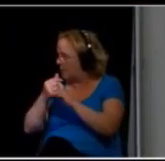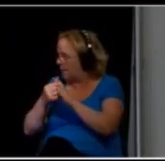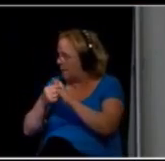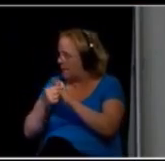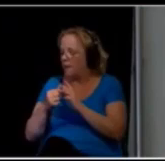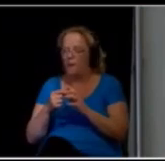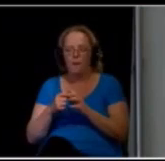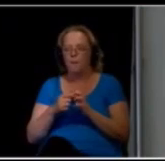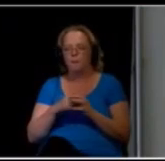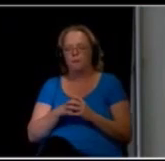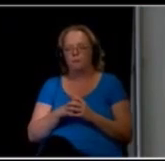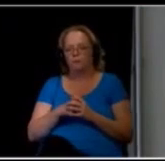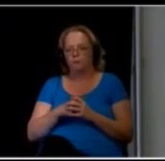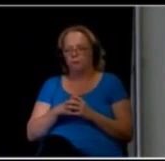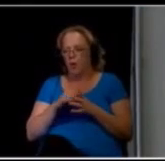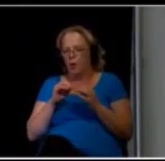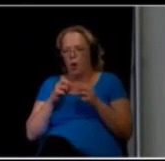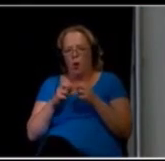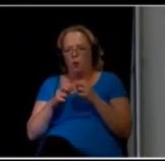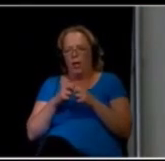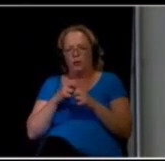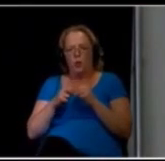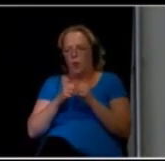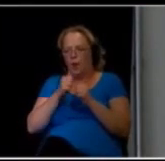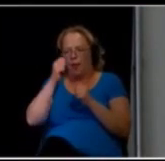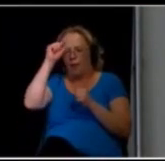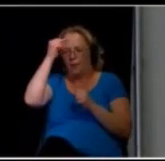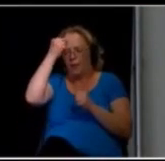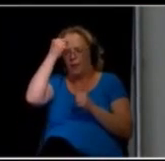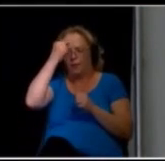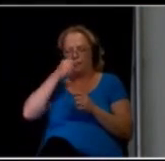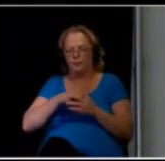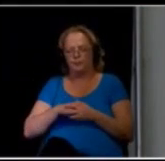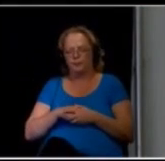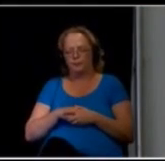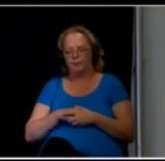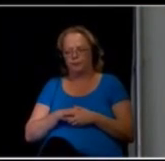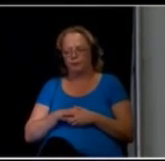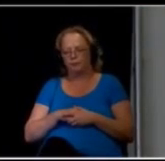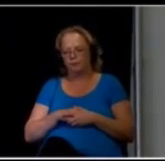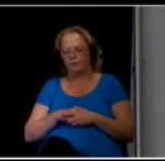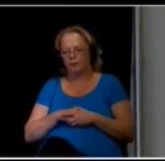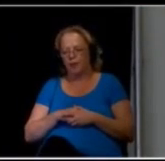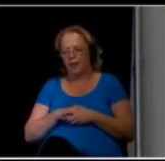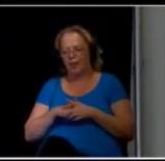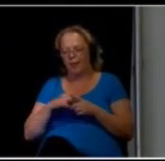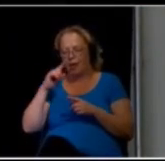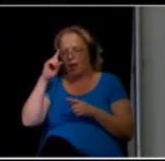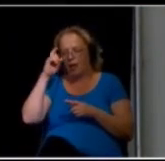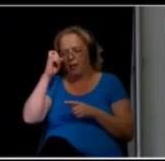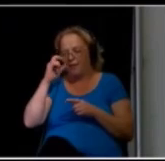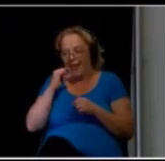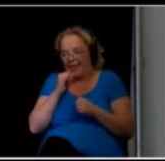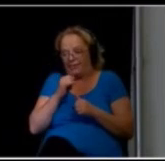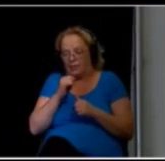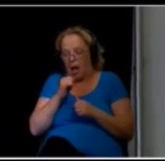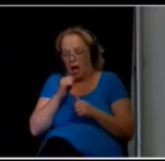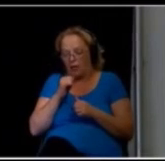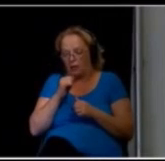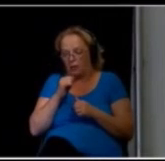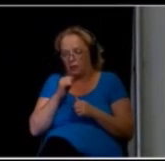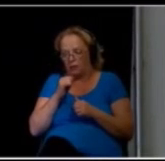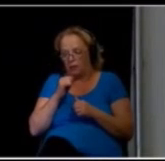There's no issue with the government. Awesome. Because importantly, this is not an abdication of responsibility for